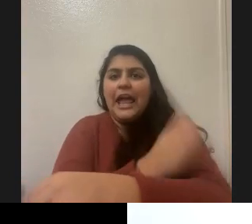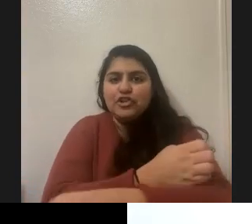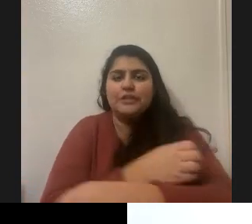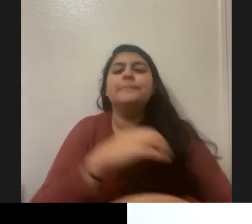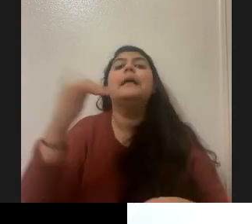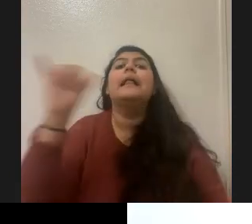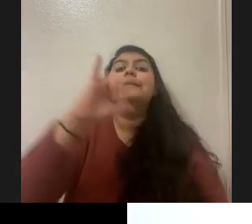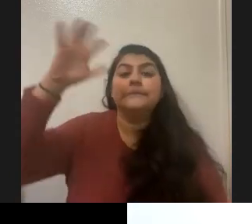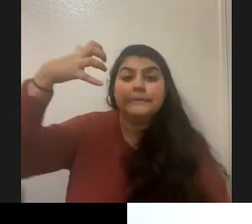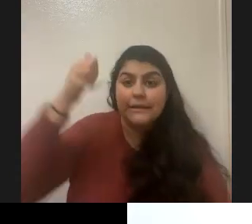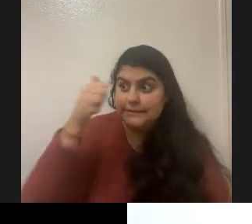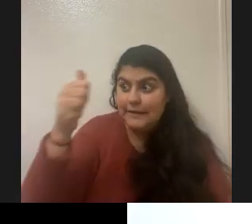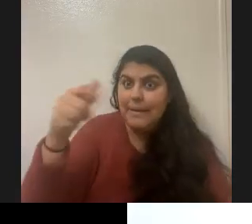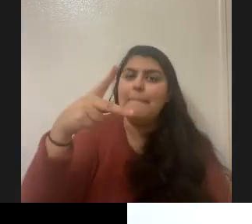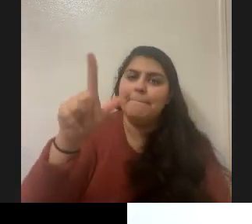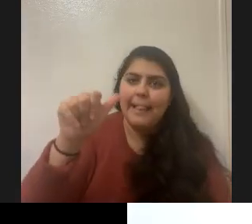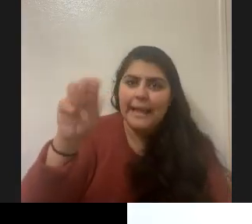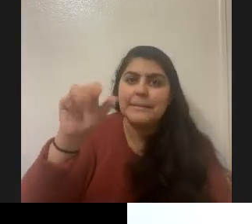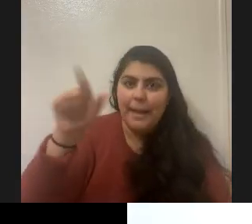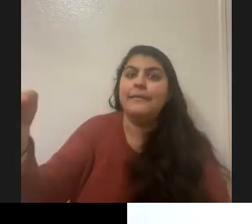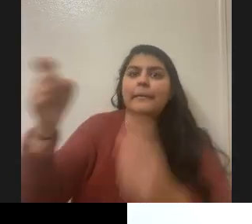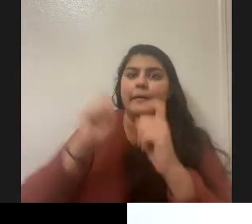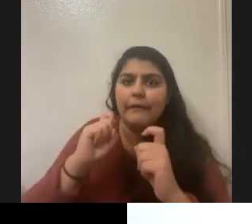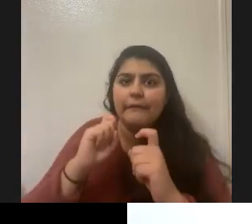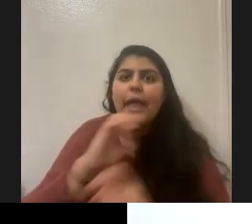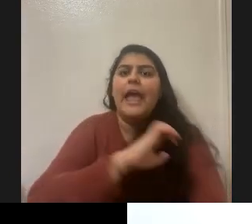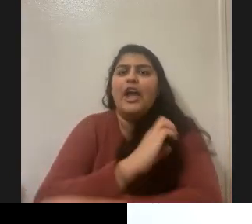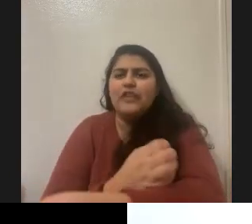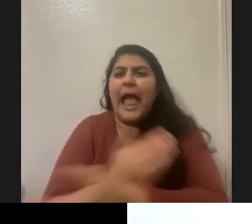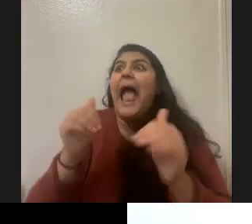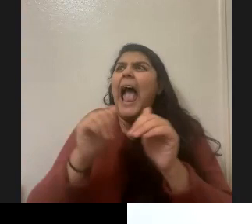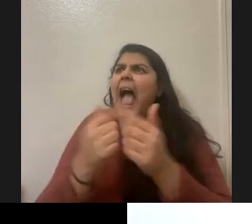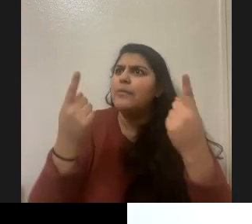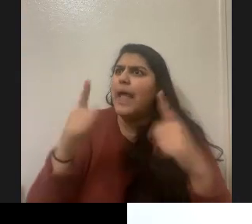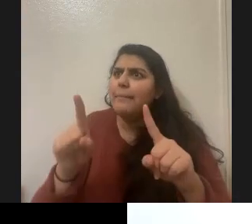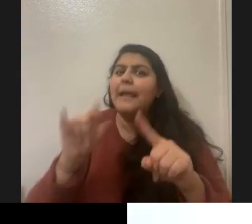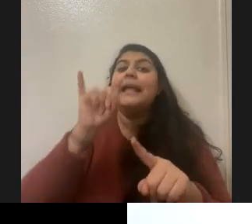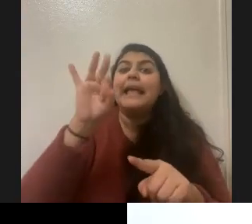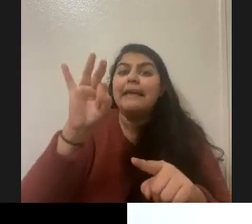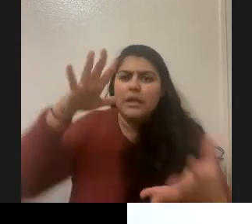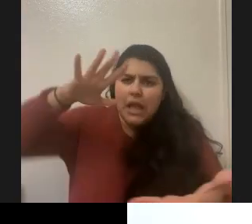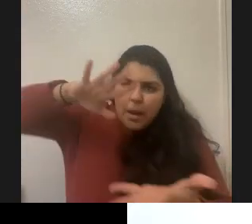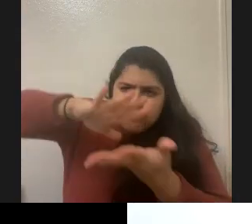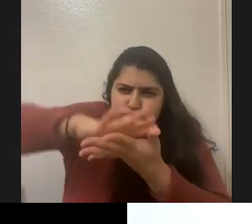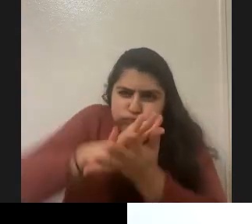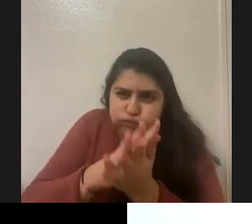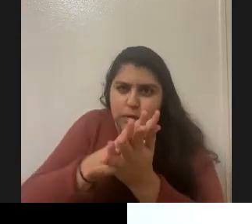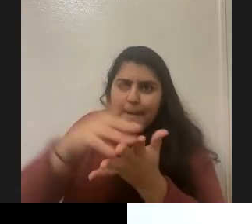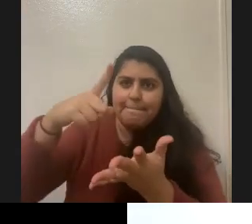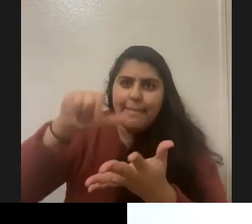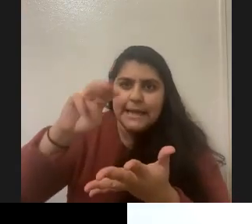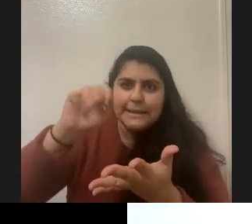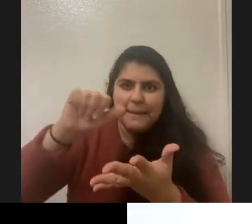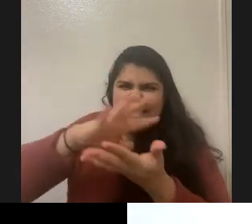big ball of plasma, and it gives us energy. So how does that happen, right? Well, if we compress the plasma, we squish it so tight,